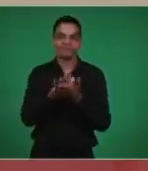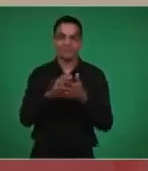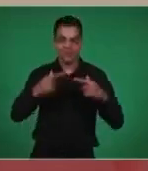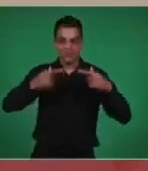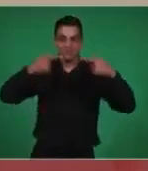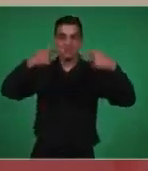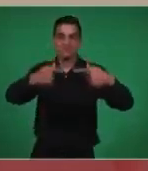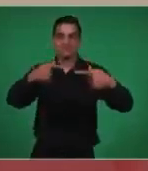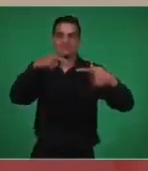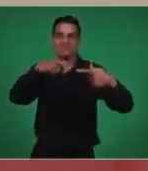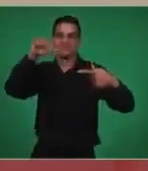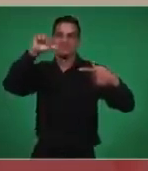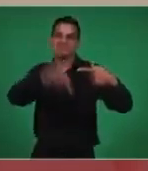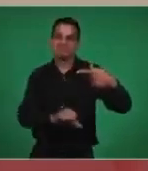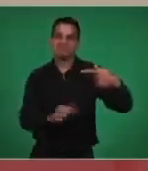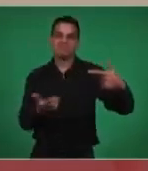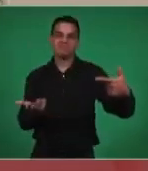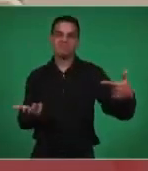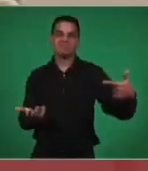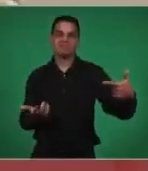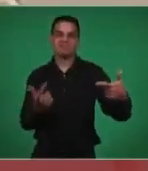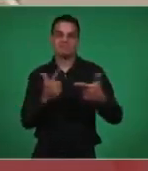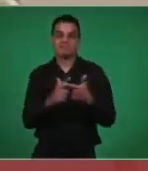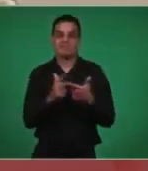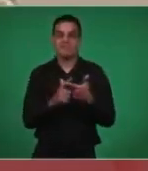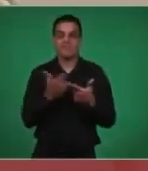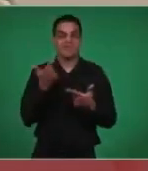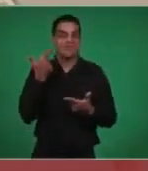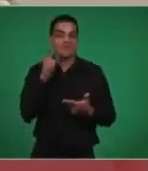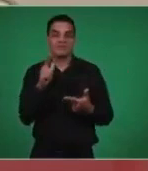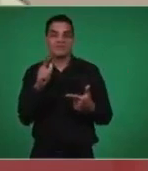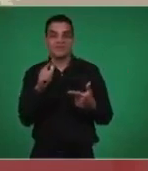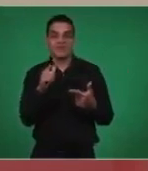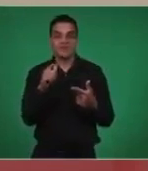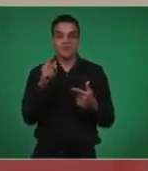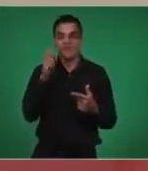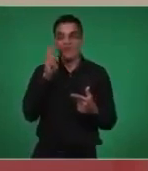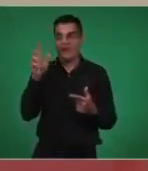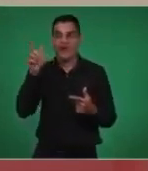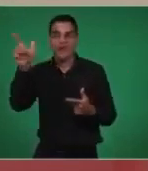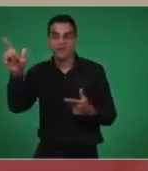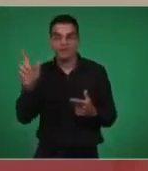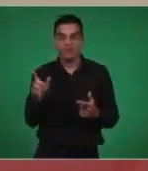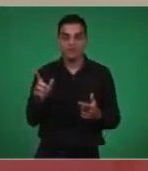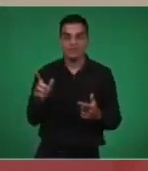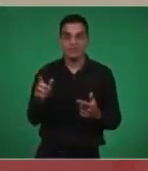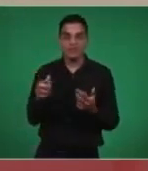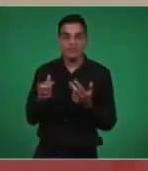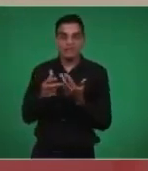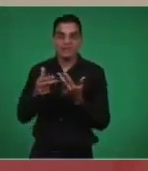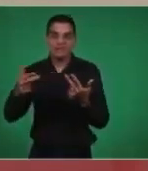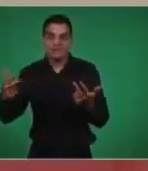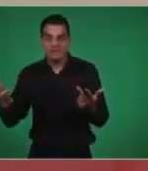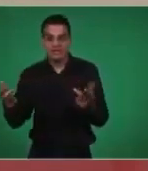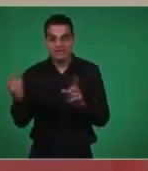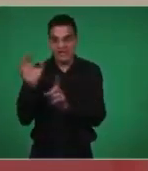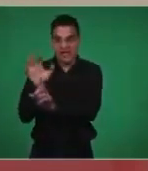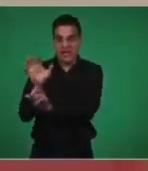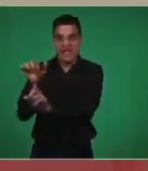They are not going to be able to compete with one another, and after a while the child is oppressed, a child